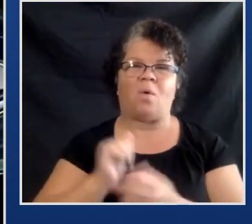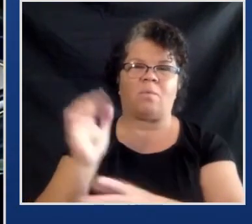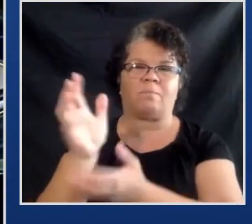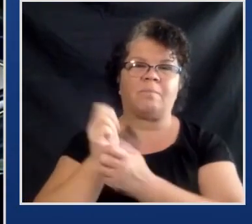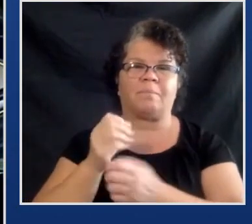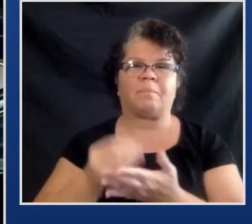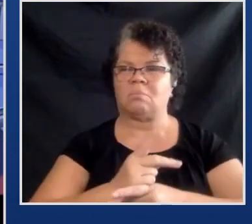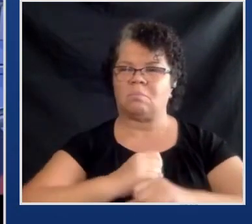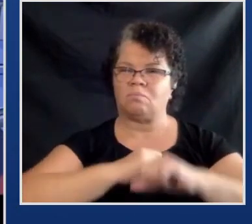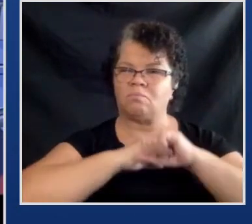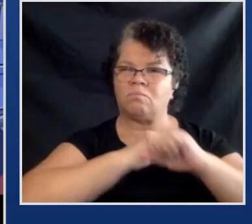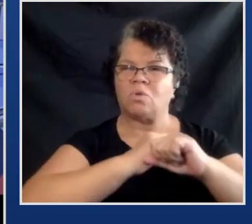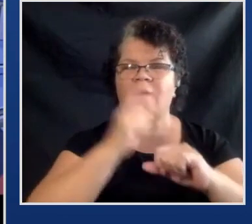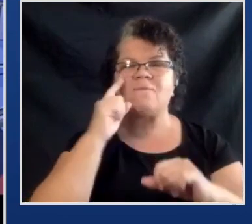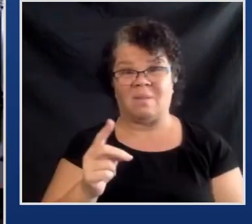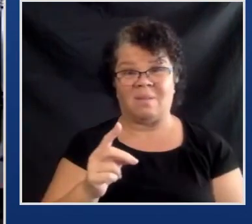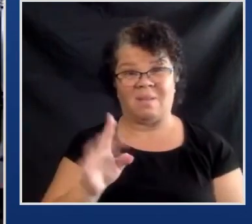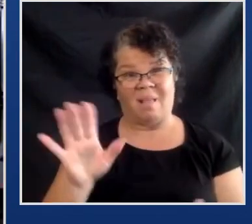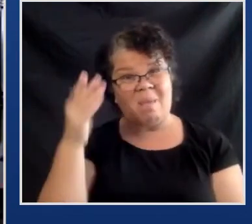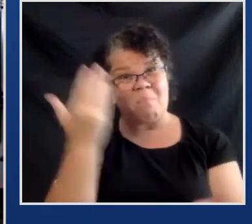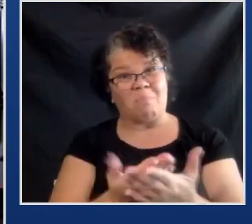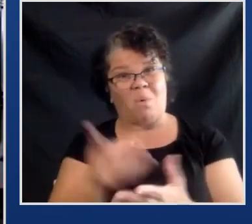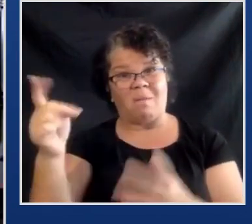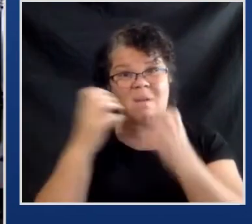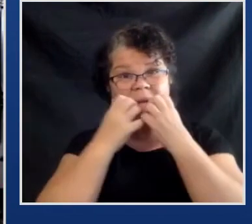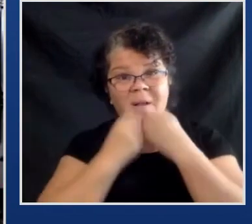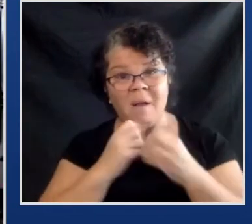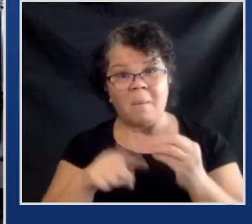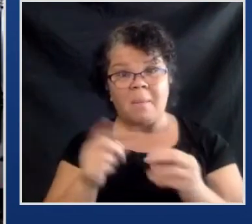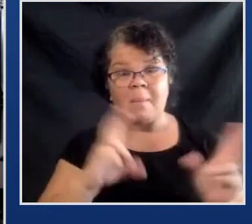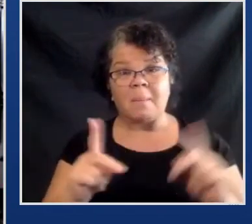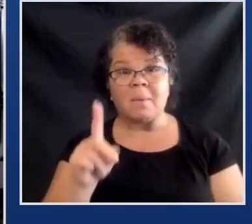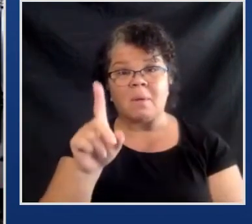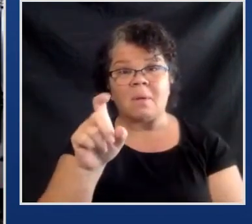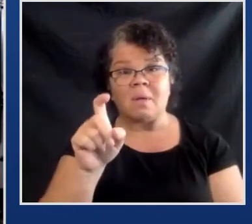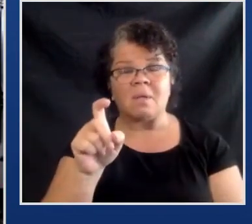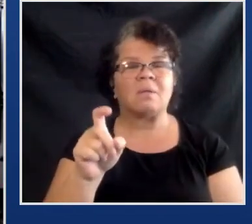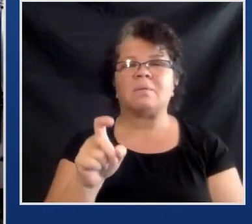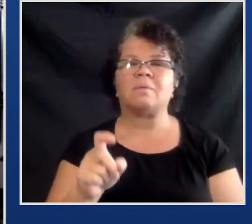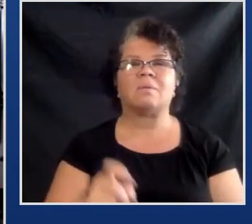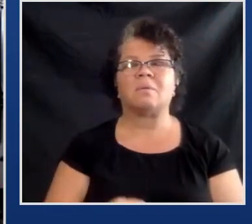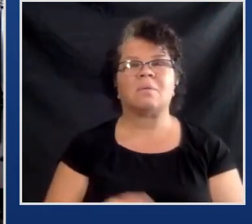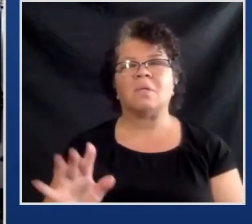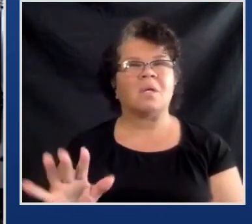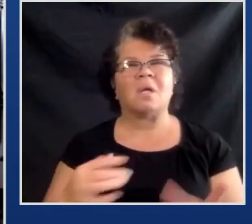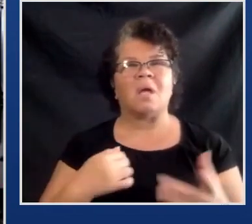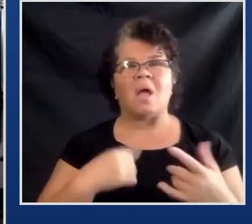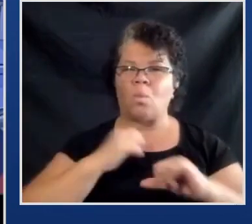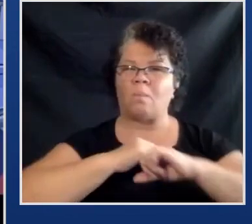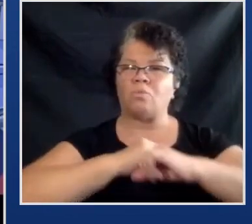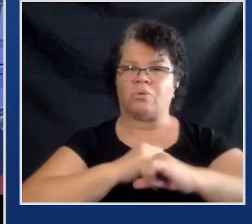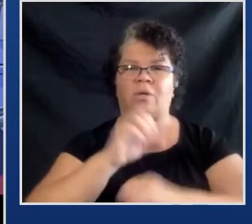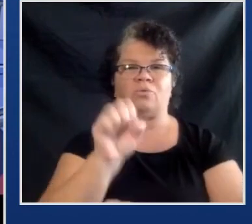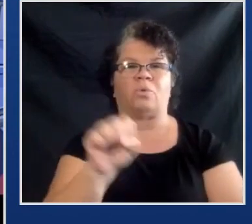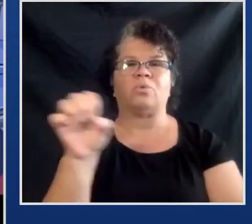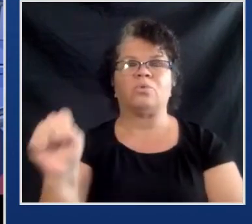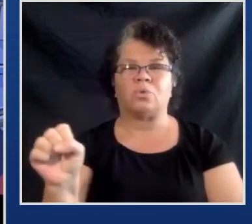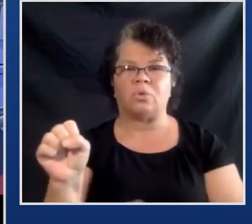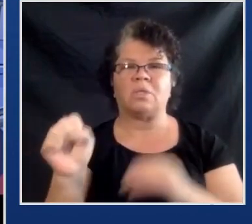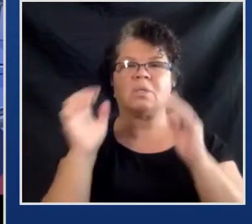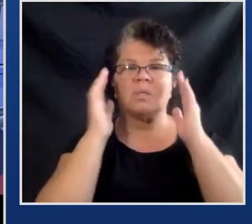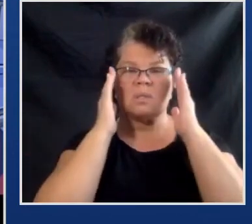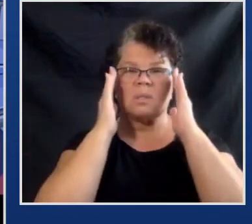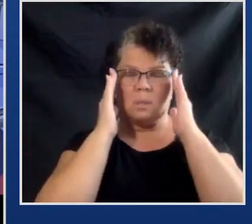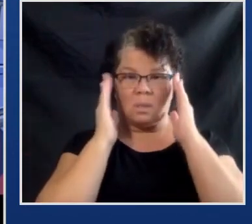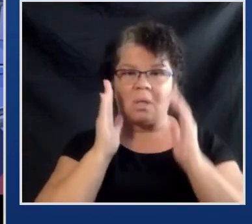We're going to make sure, meanwhile, we've been busting our neck, my parents before me and everyone else, and we're going to have